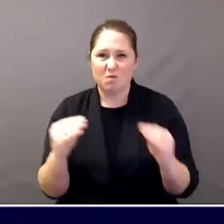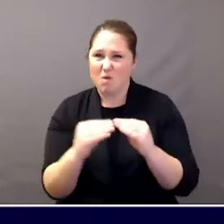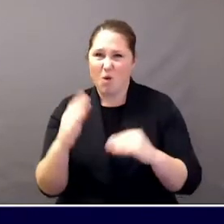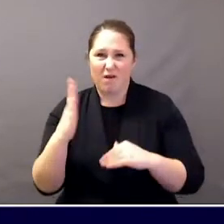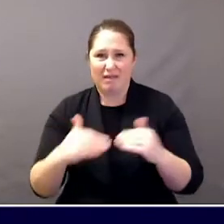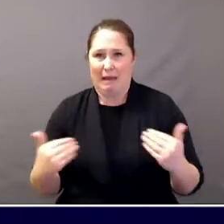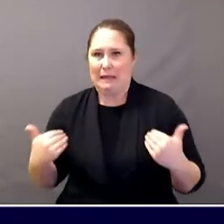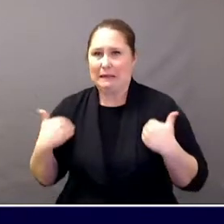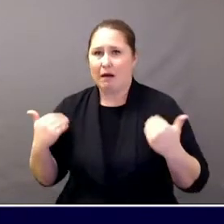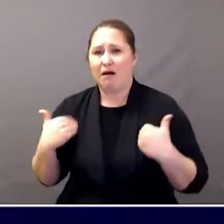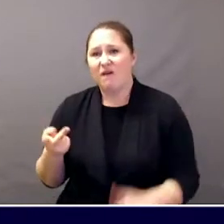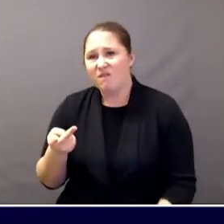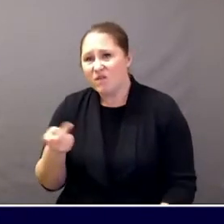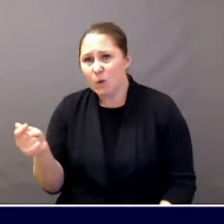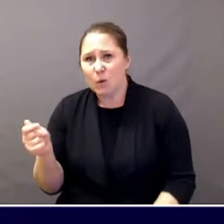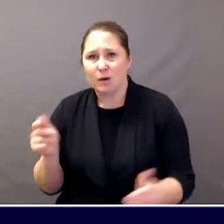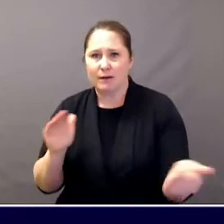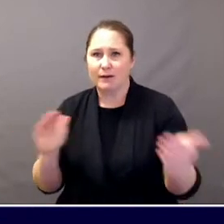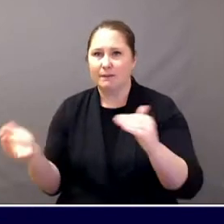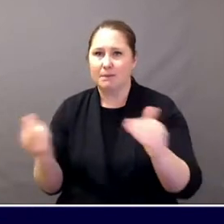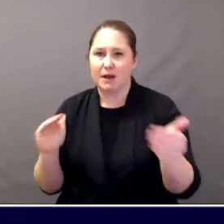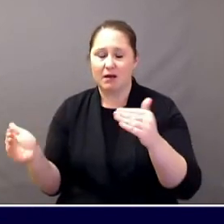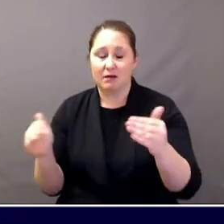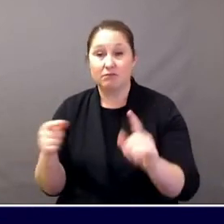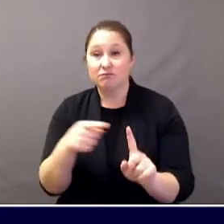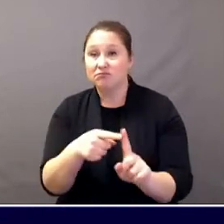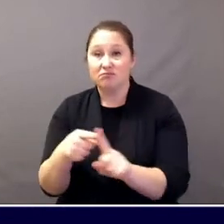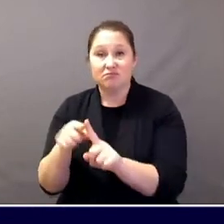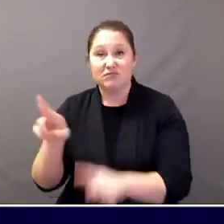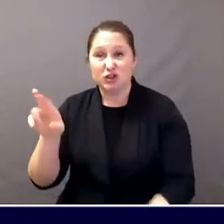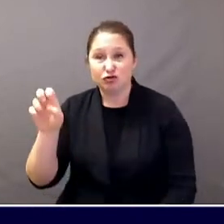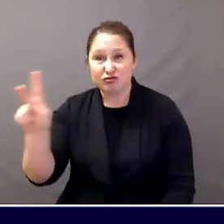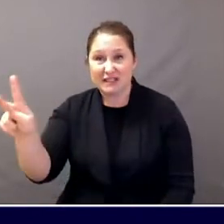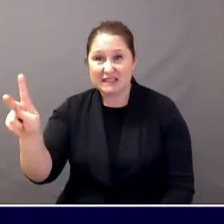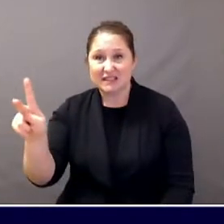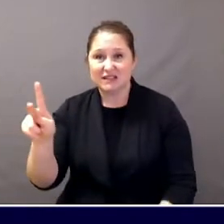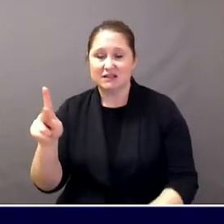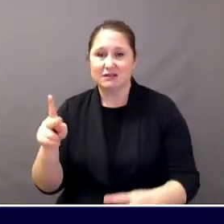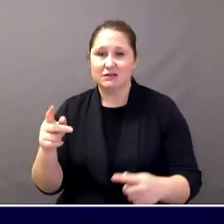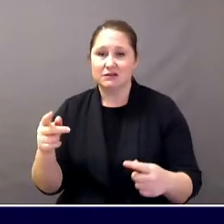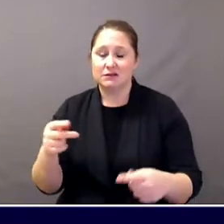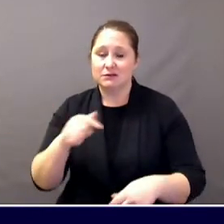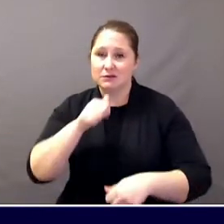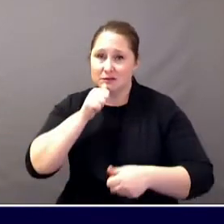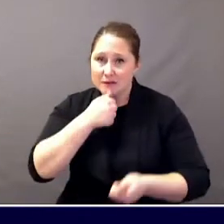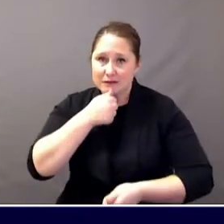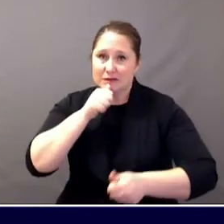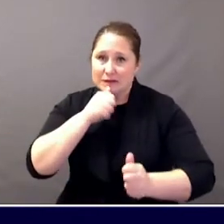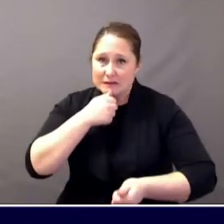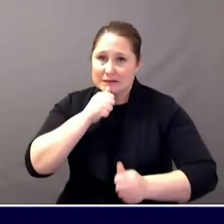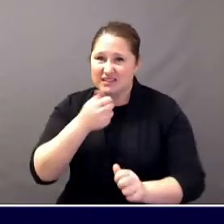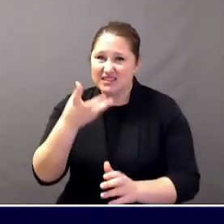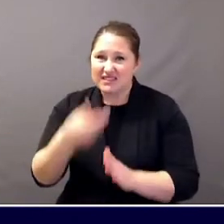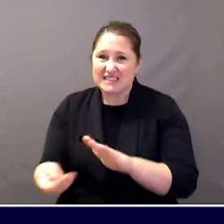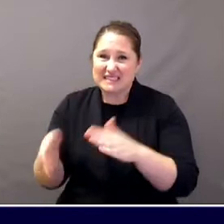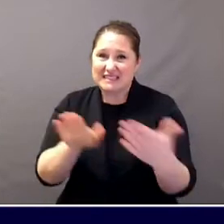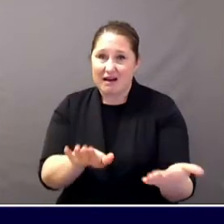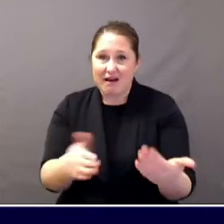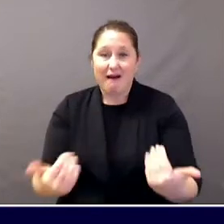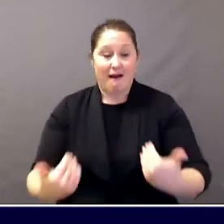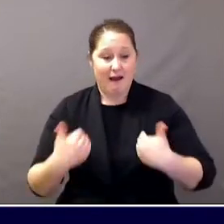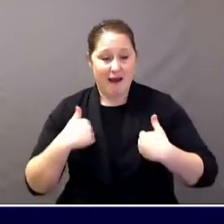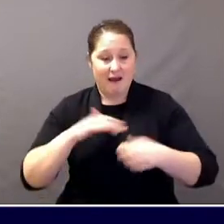So this change will help protect those who are most at risk of suffering and dying with COVID-19. Let me be real